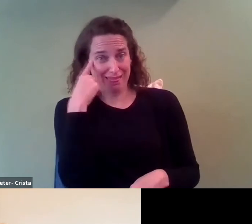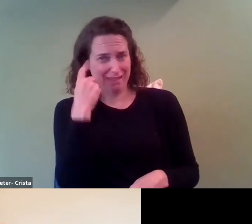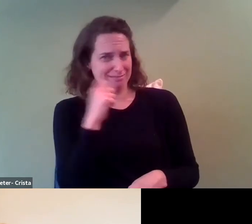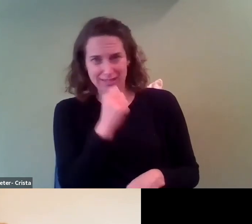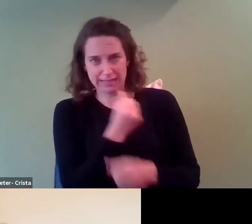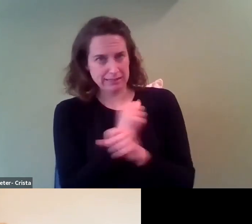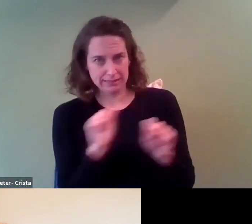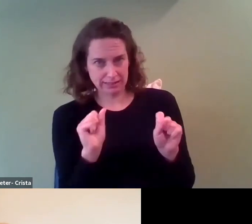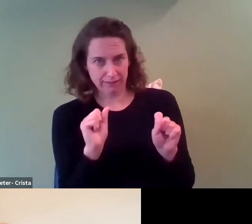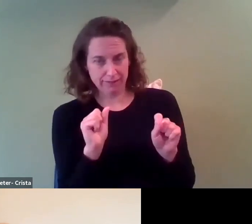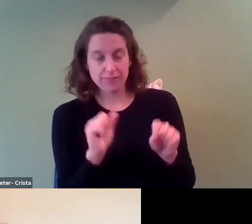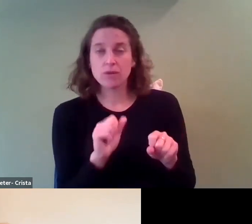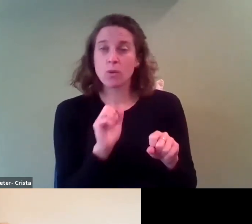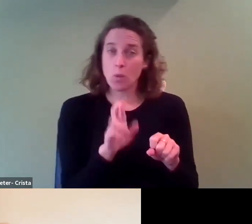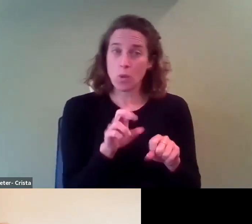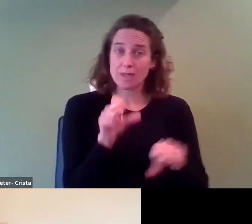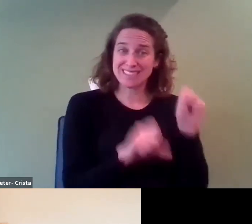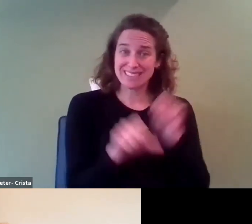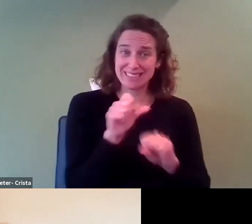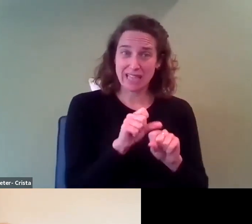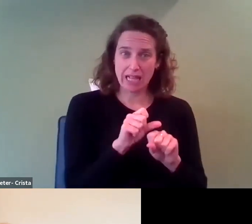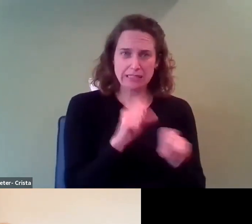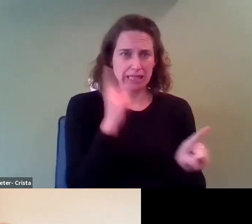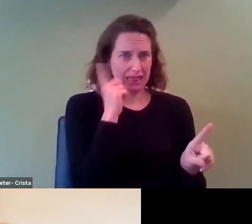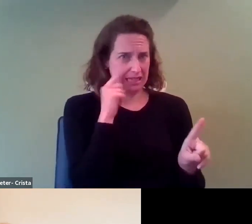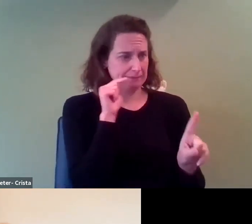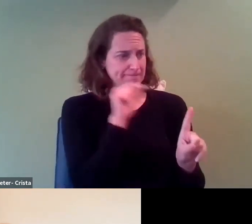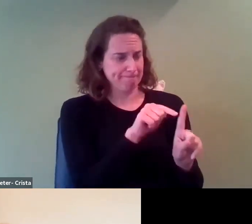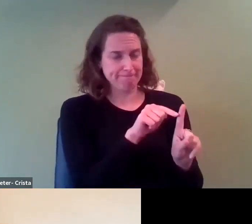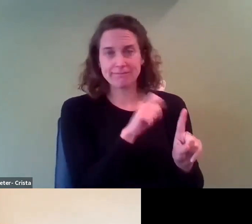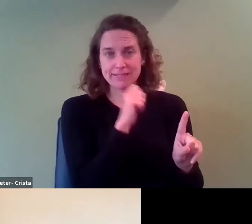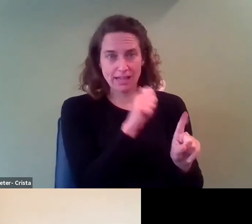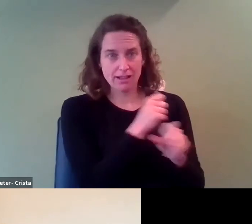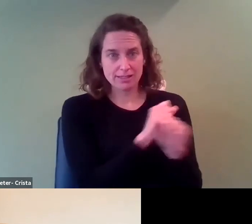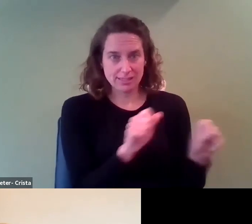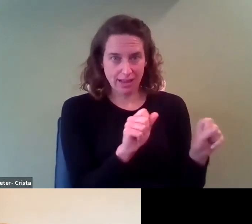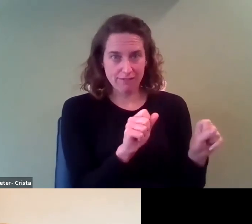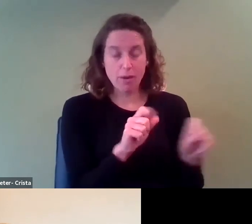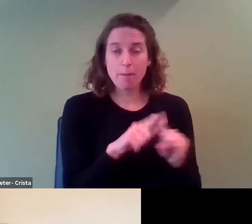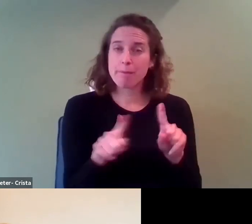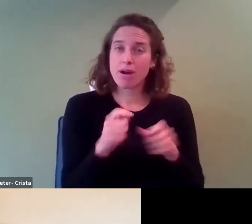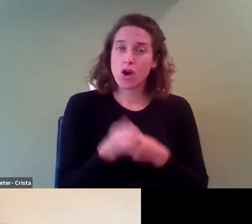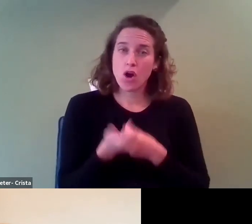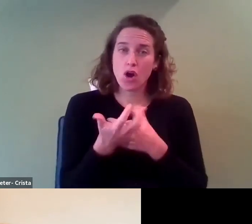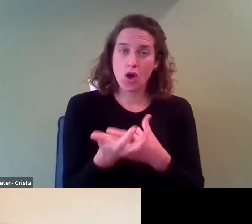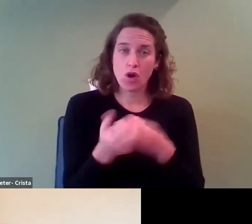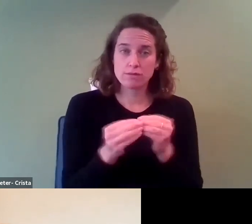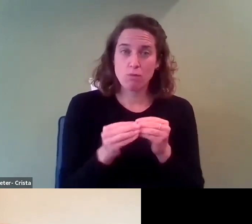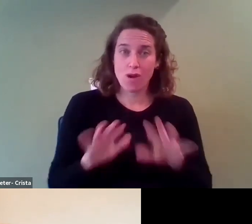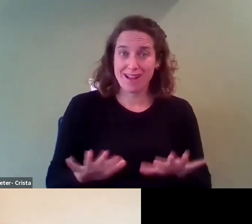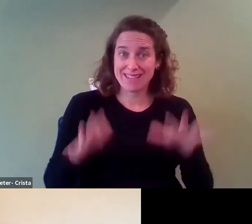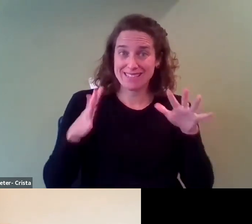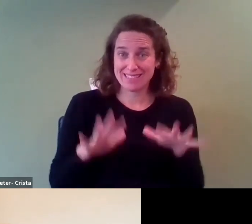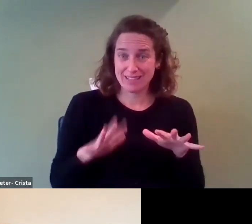define that. But it creates some anxiety because you're seeing it, And maybe the anxiety is coming